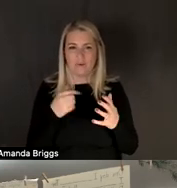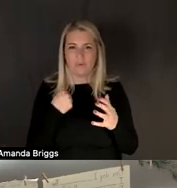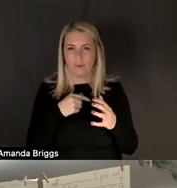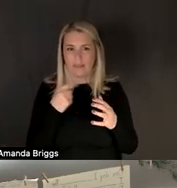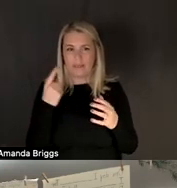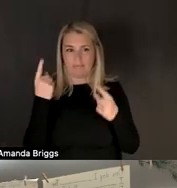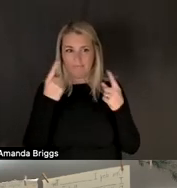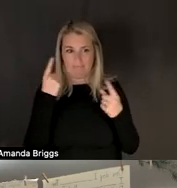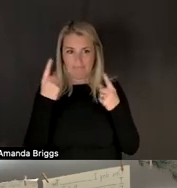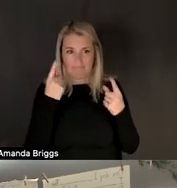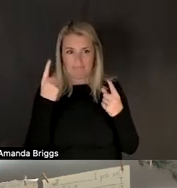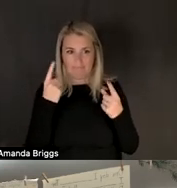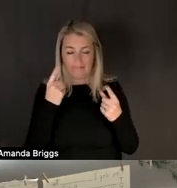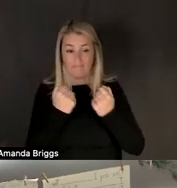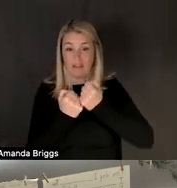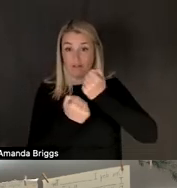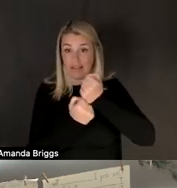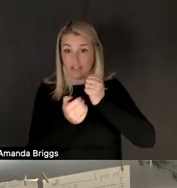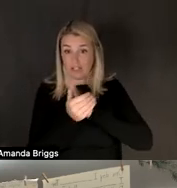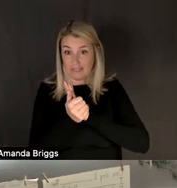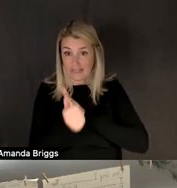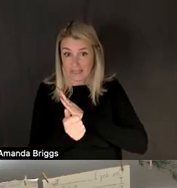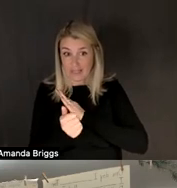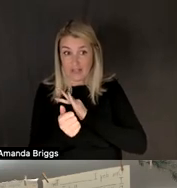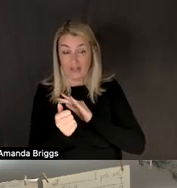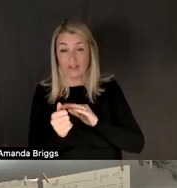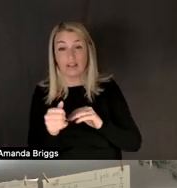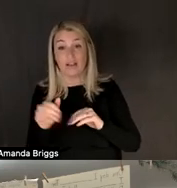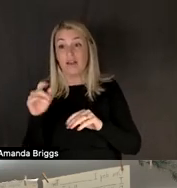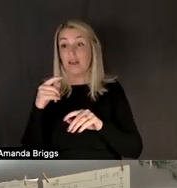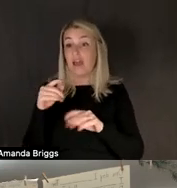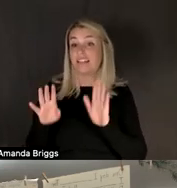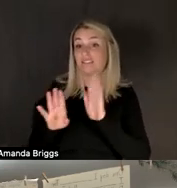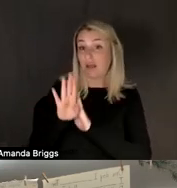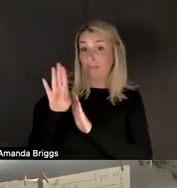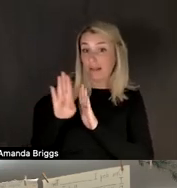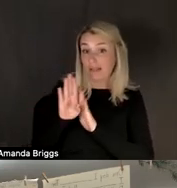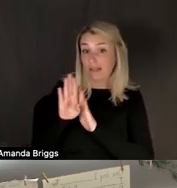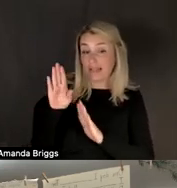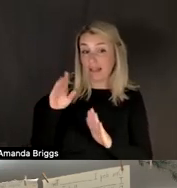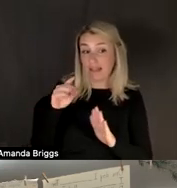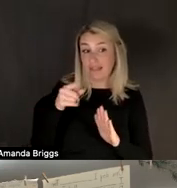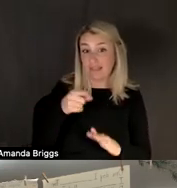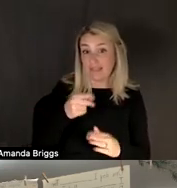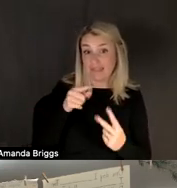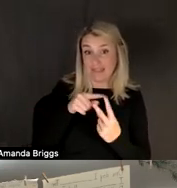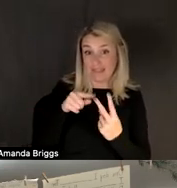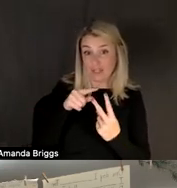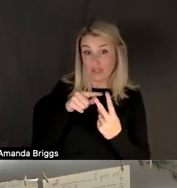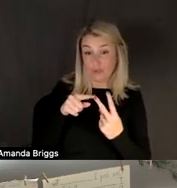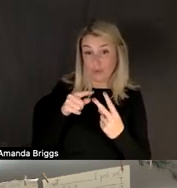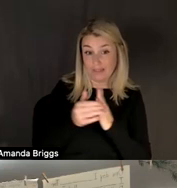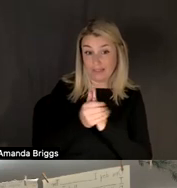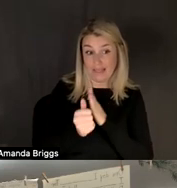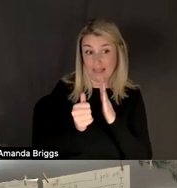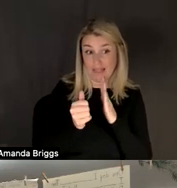foundational skill. Well, and I'll add a little before- perspective too. yeah. So developmentally, these two skills should be mastered